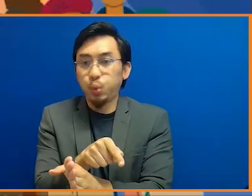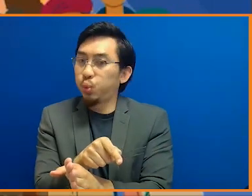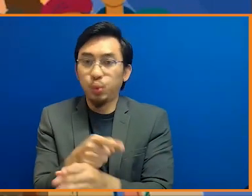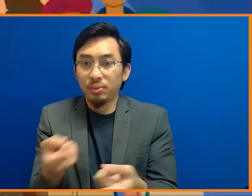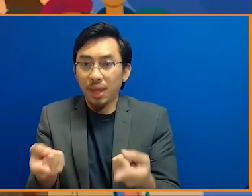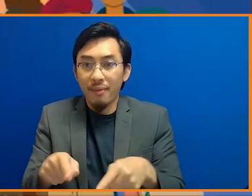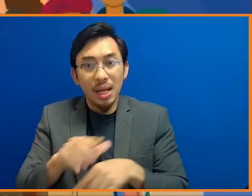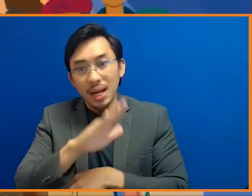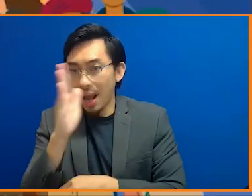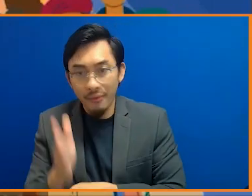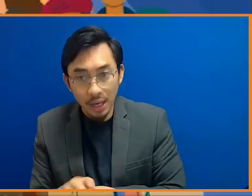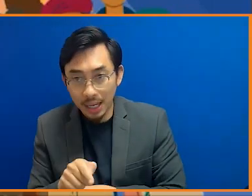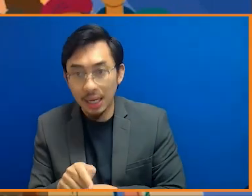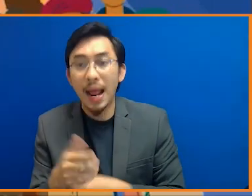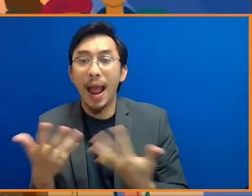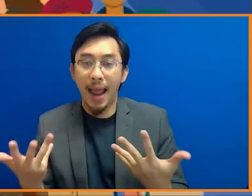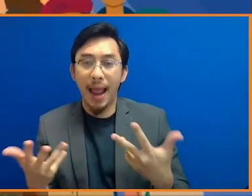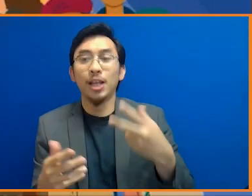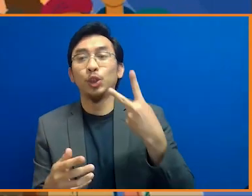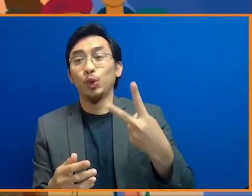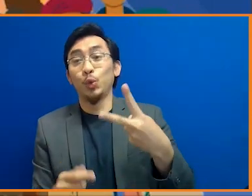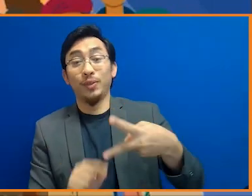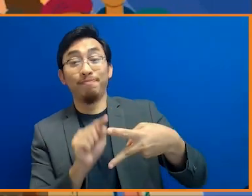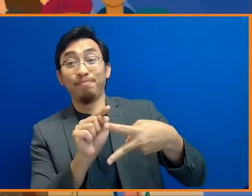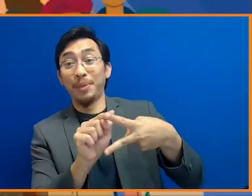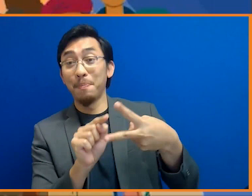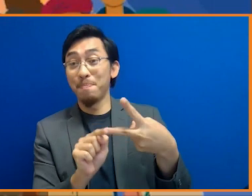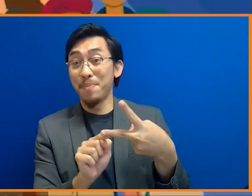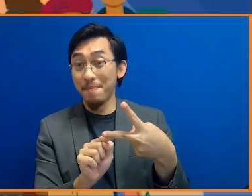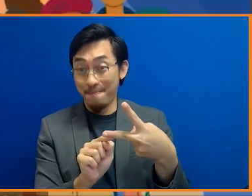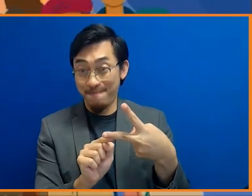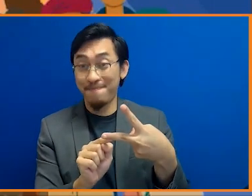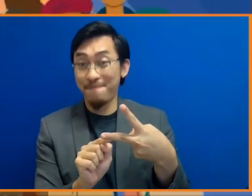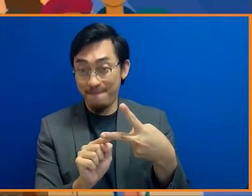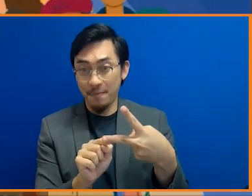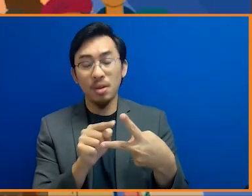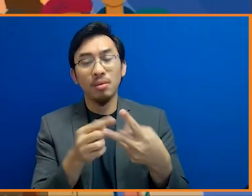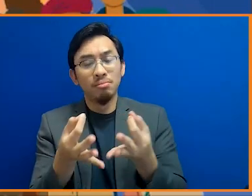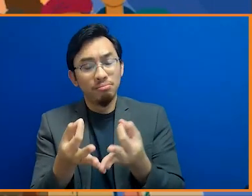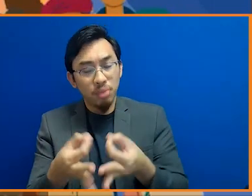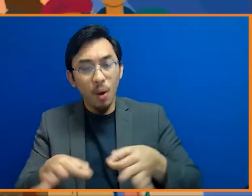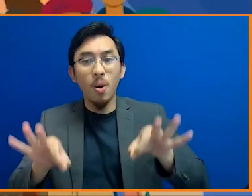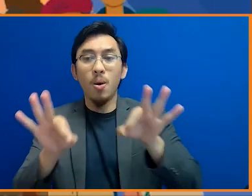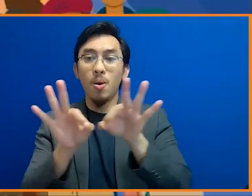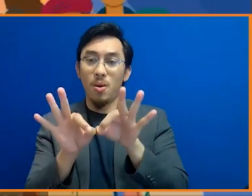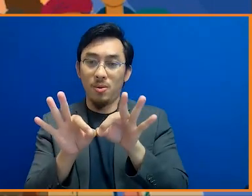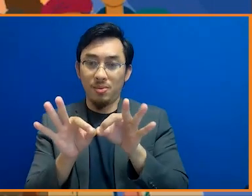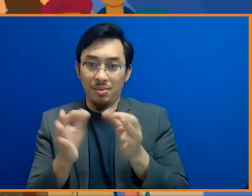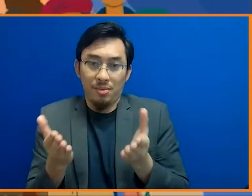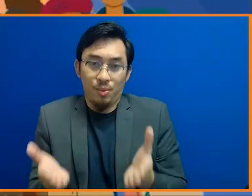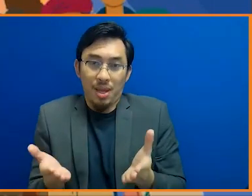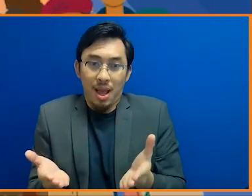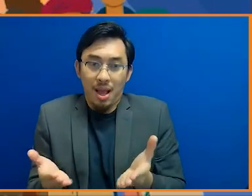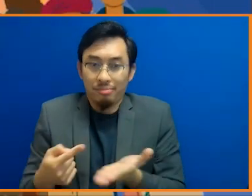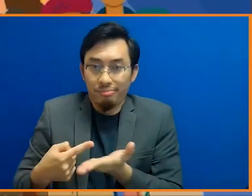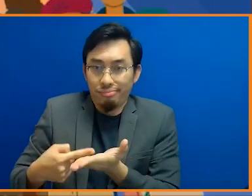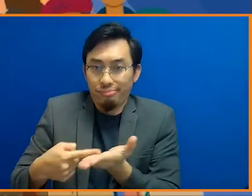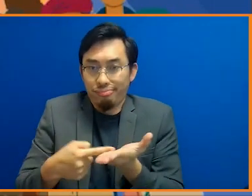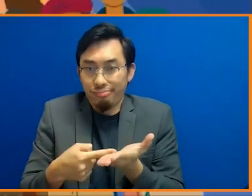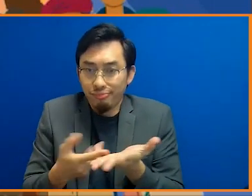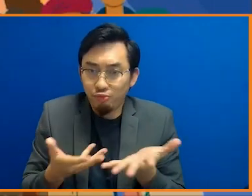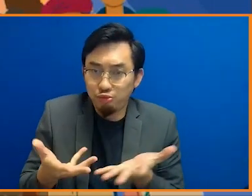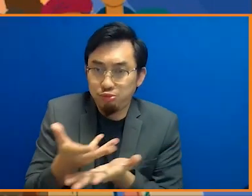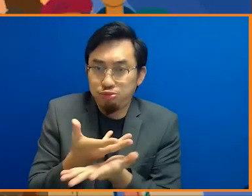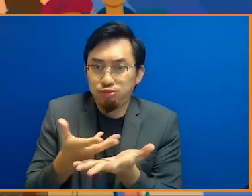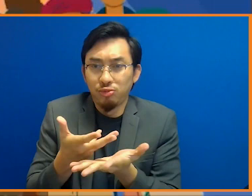before. So that's why these two events are very important to talk about,